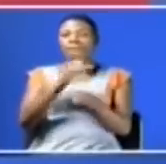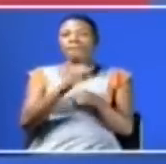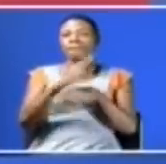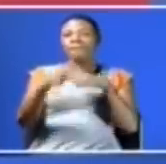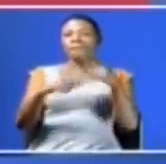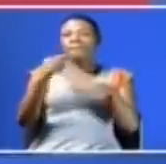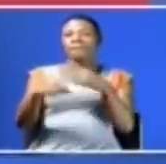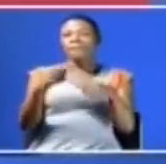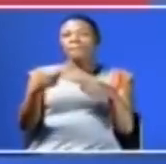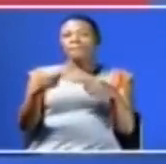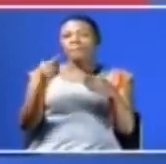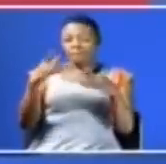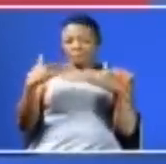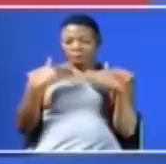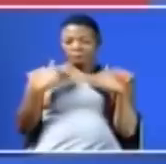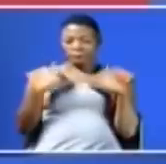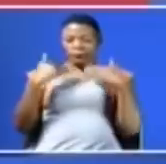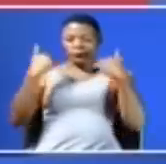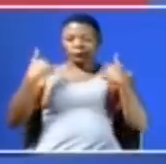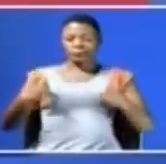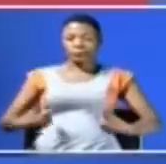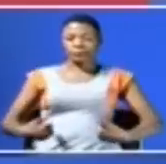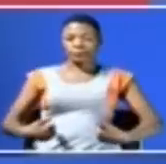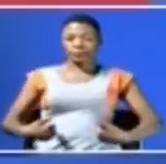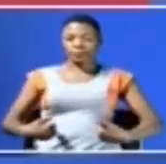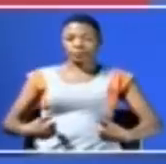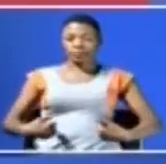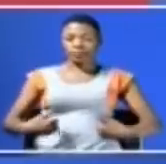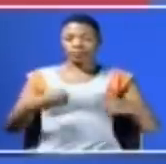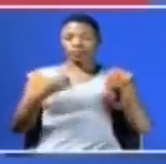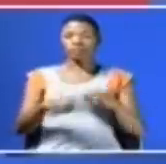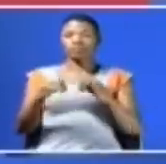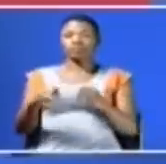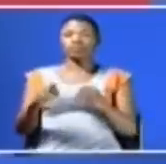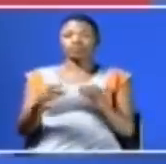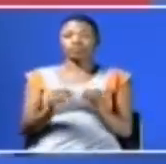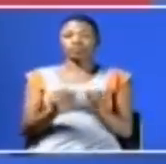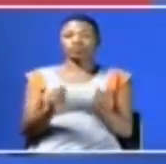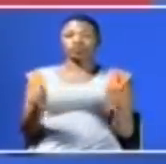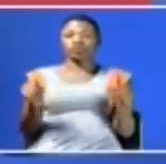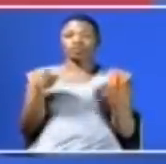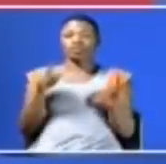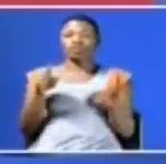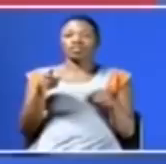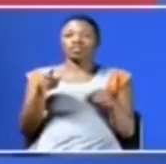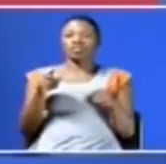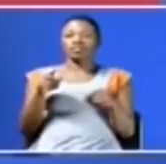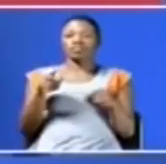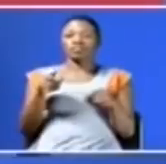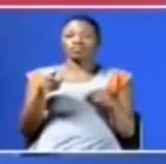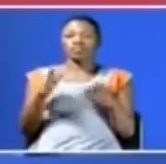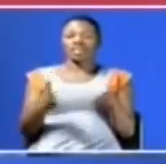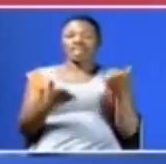I said, you have a personalized attempt to resolve these, which gives them him